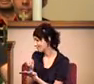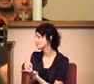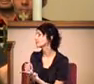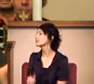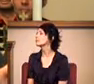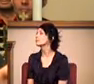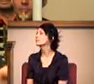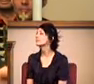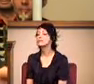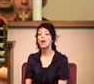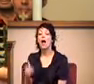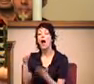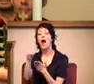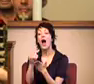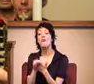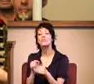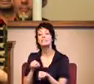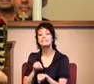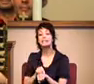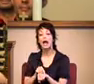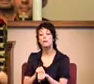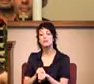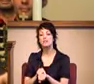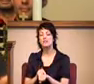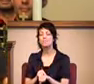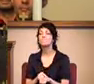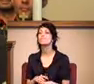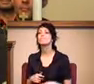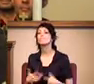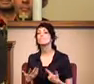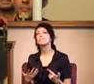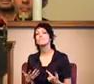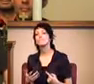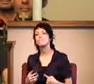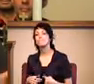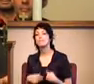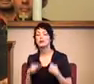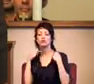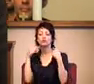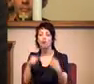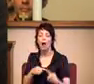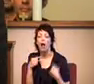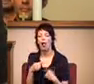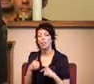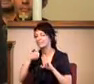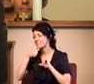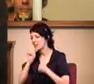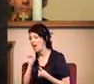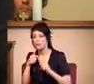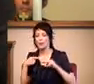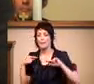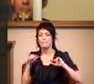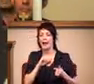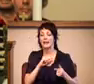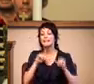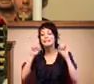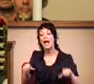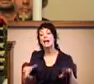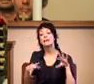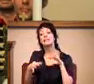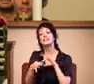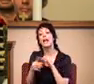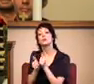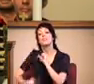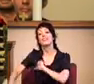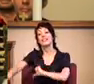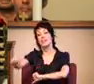It is oftentimes in those times of suffering, in those times of pain, that we are able to, A, connect with one another, and if we allow